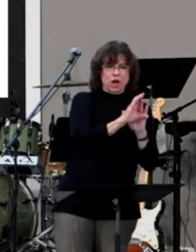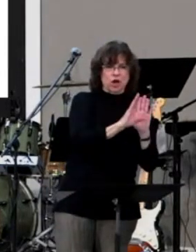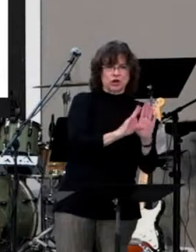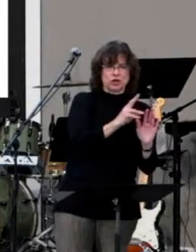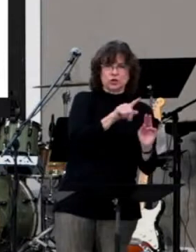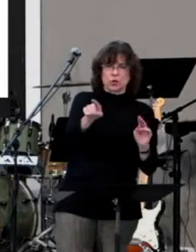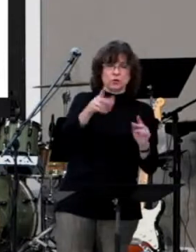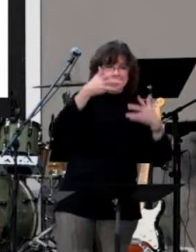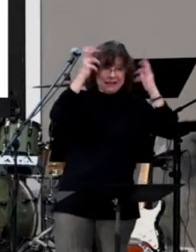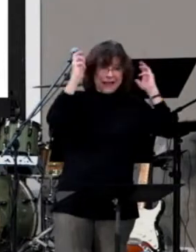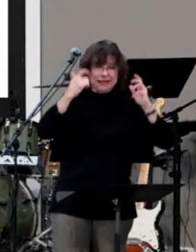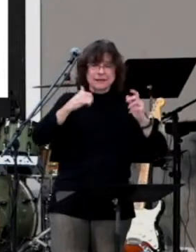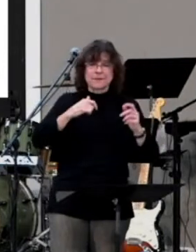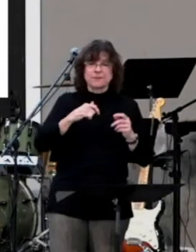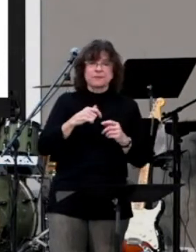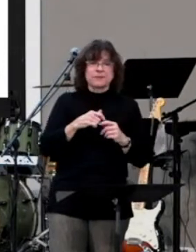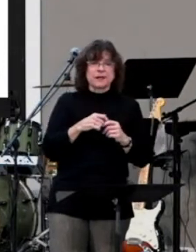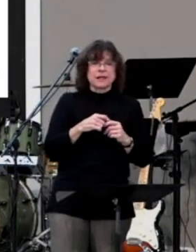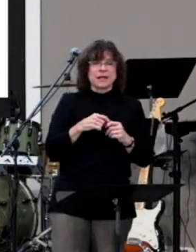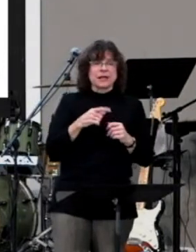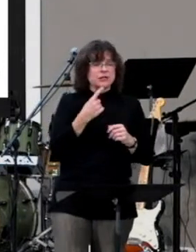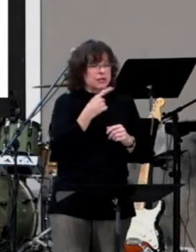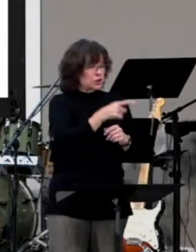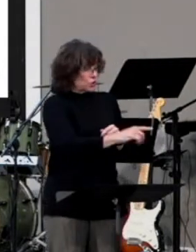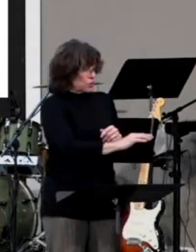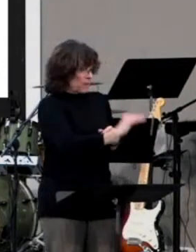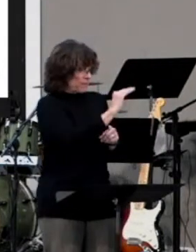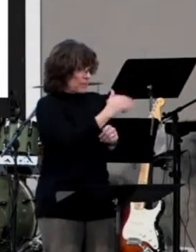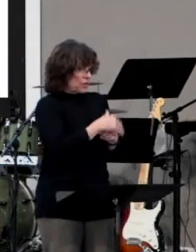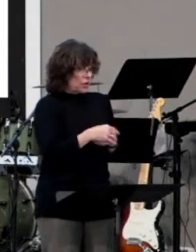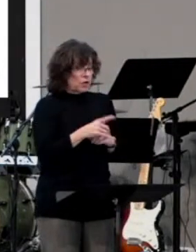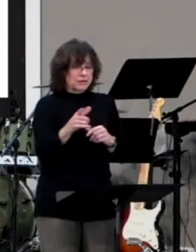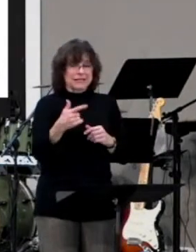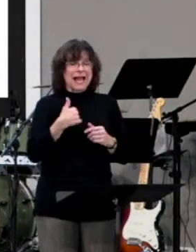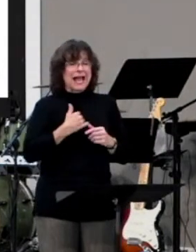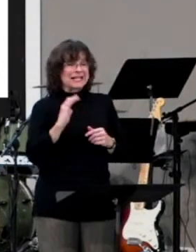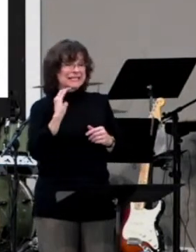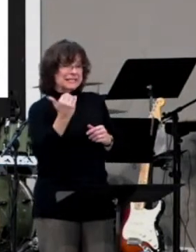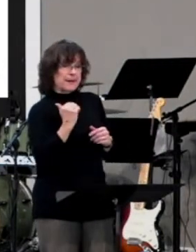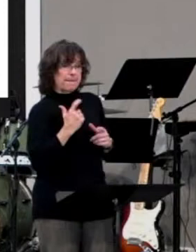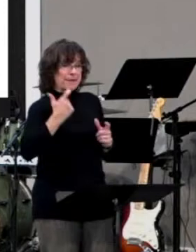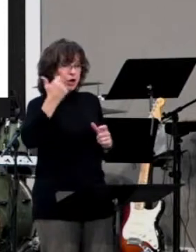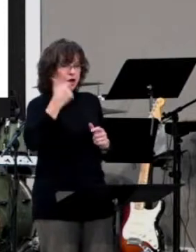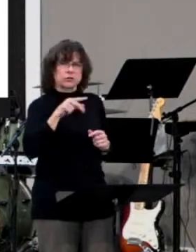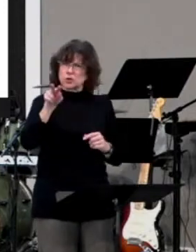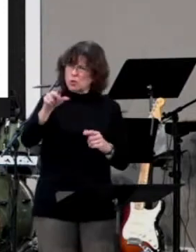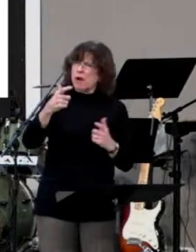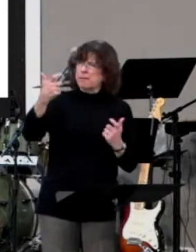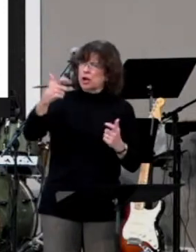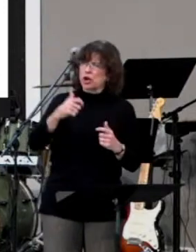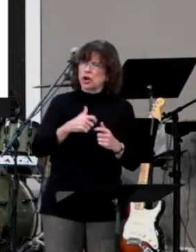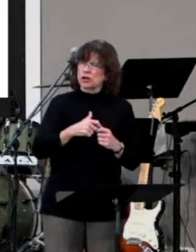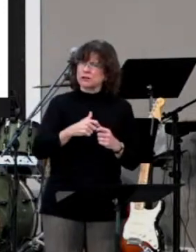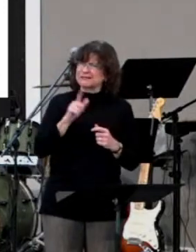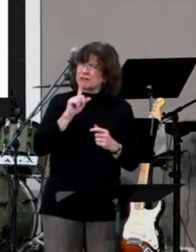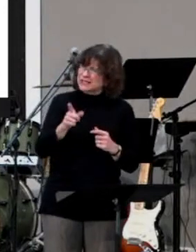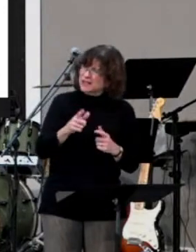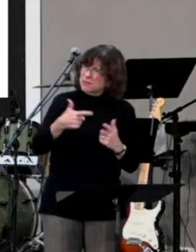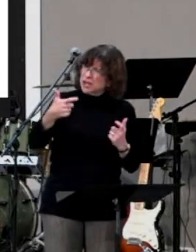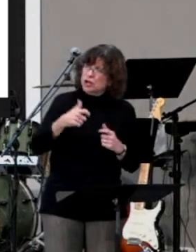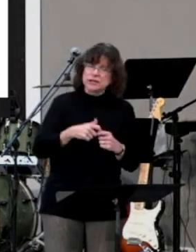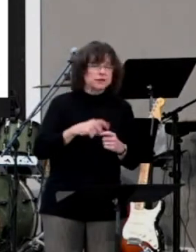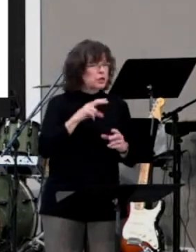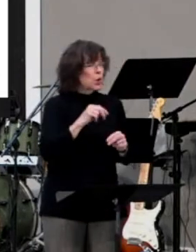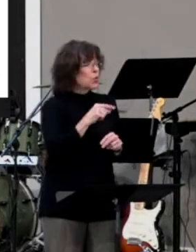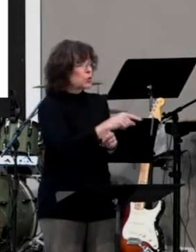Every year that you grow, I get bigger to you. She's like, so you're not actually growing? He's like, no, but your perception of me grows. In the same way as we